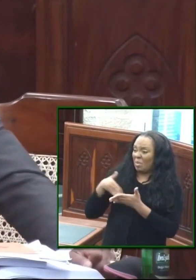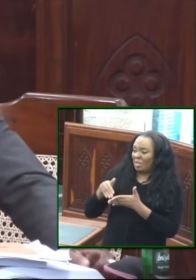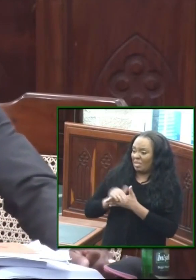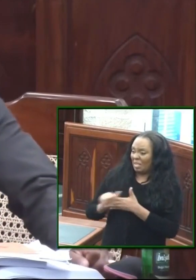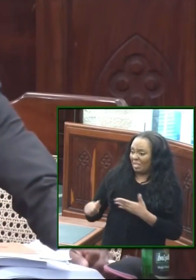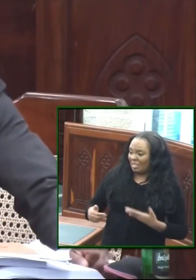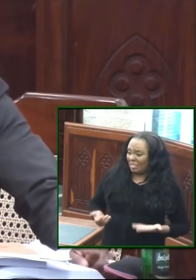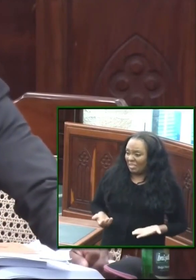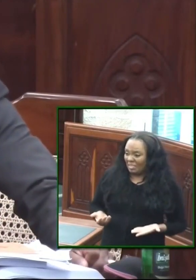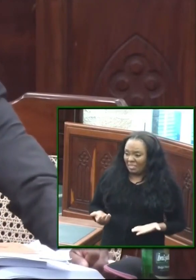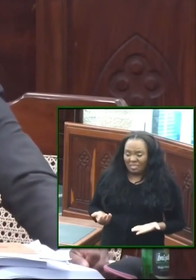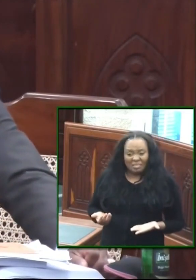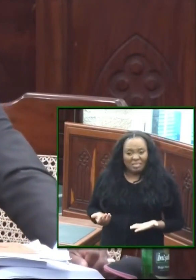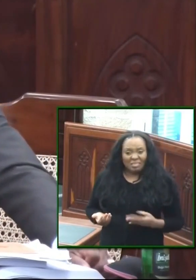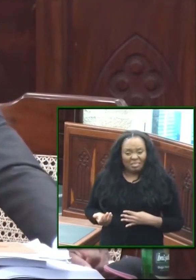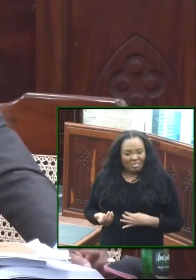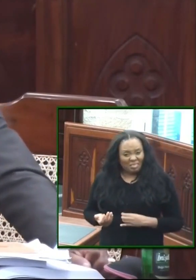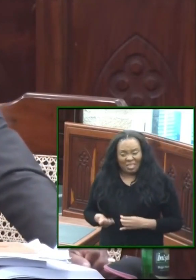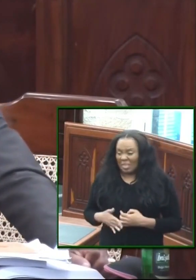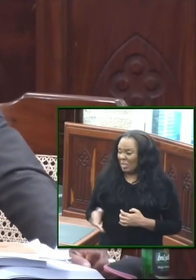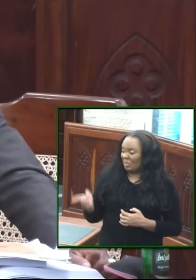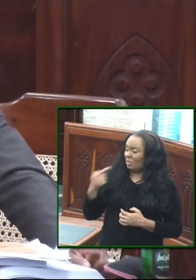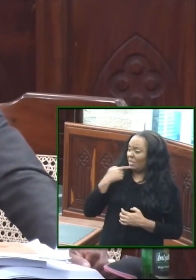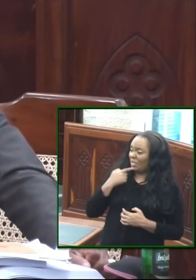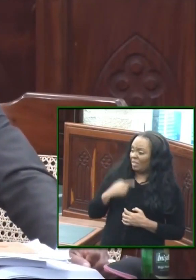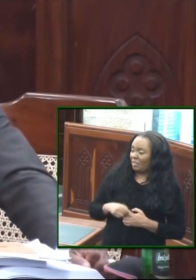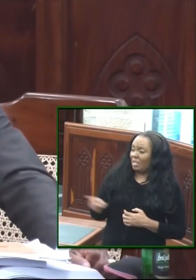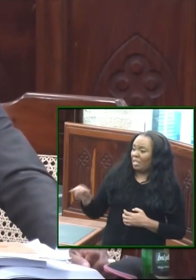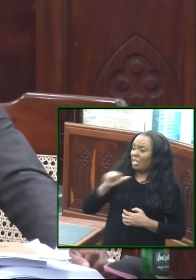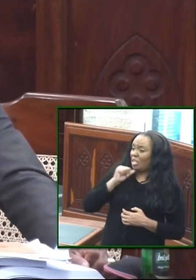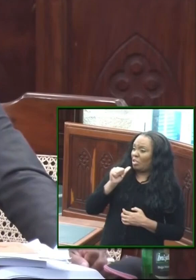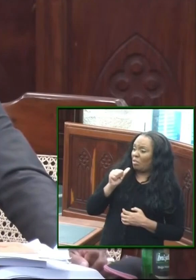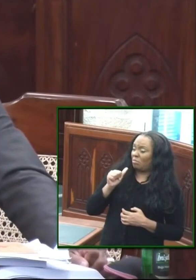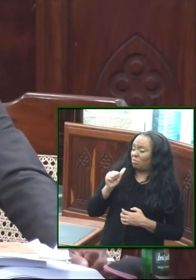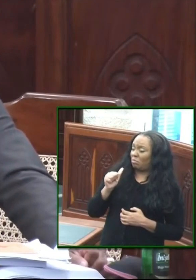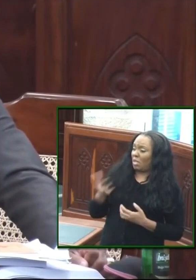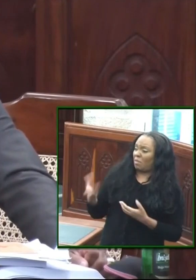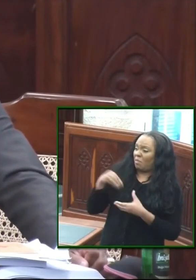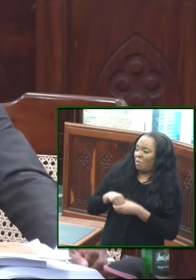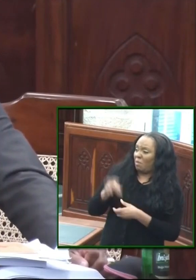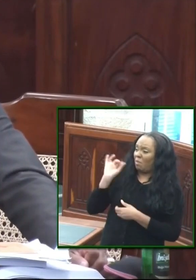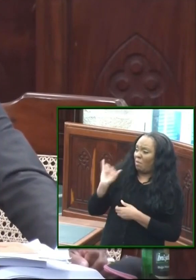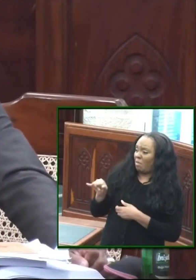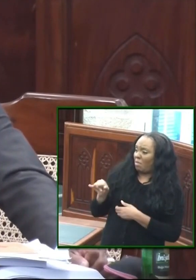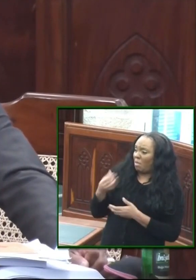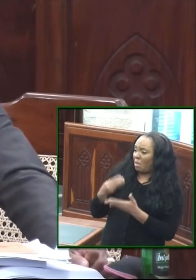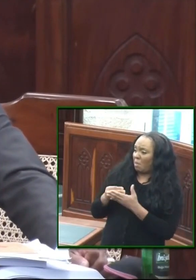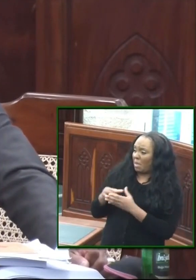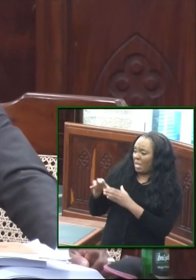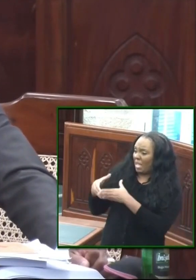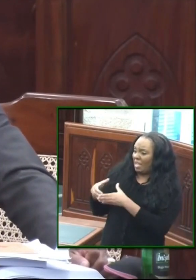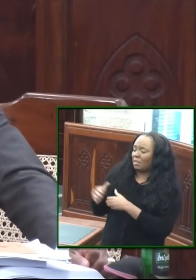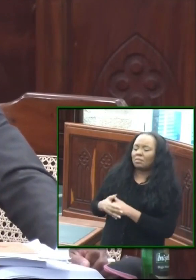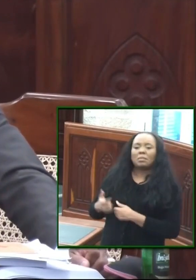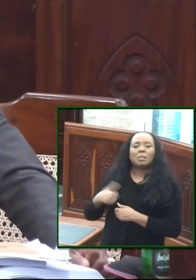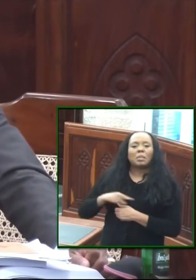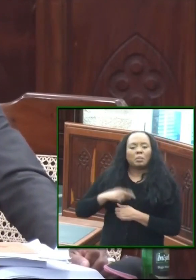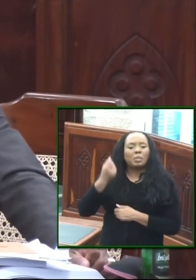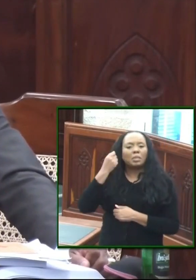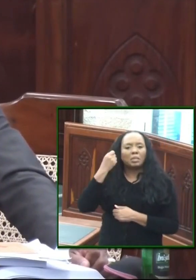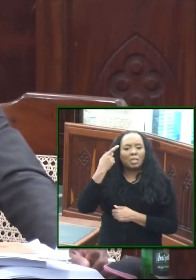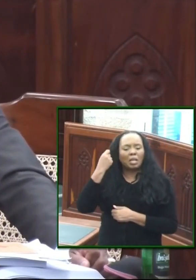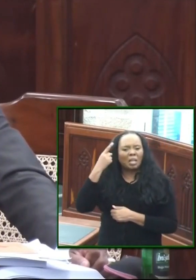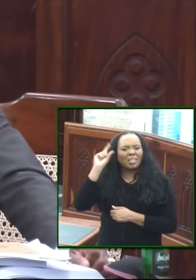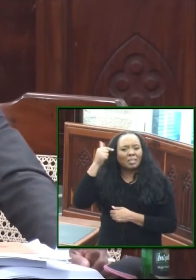here and say that they're not part of the allocation. We understand what this government is